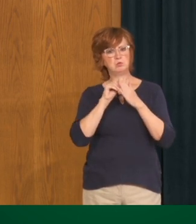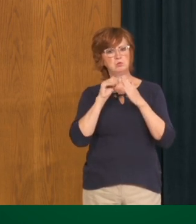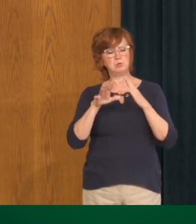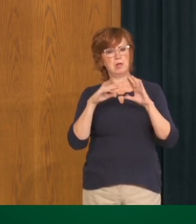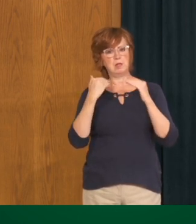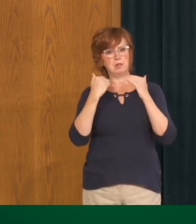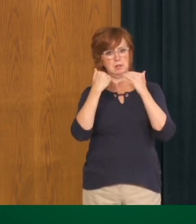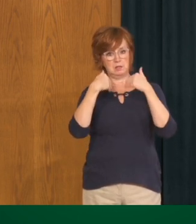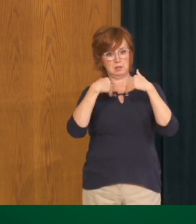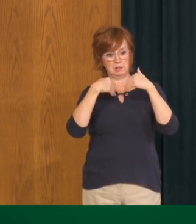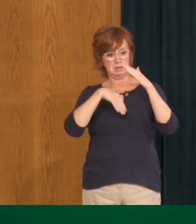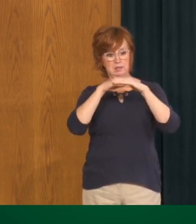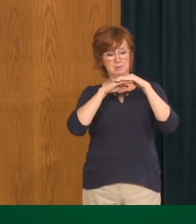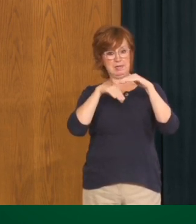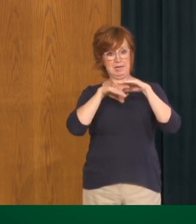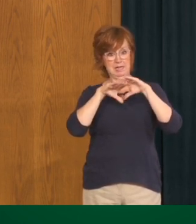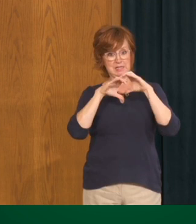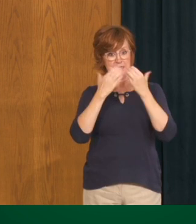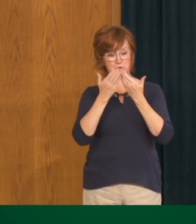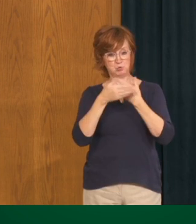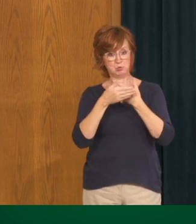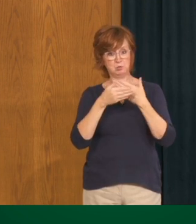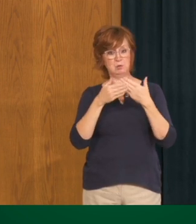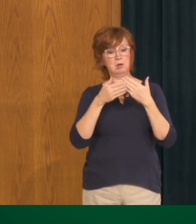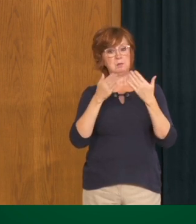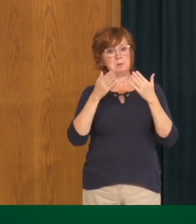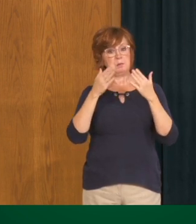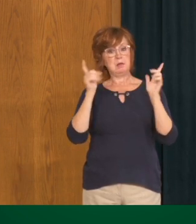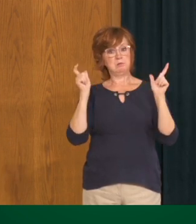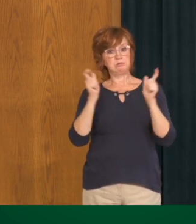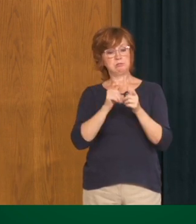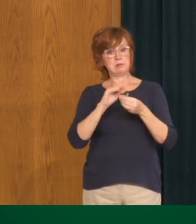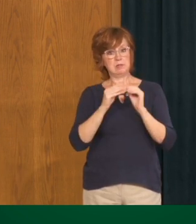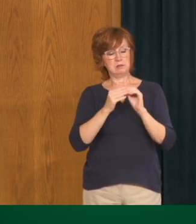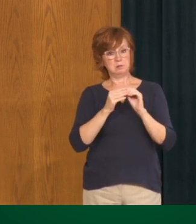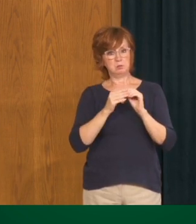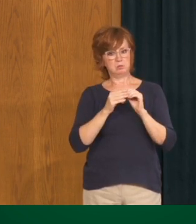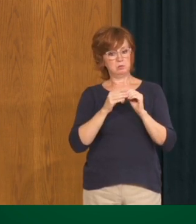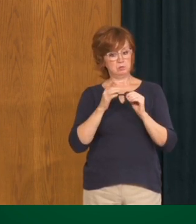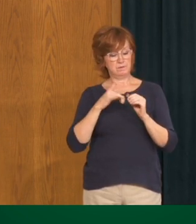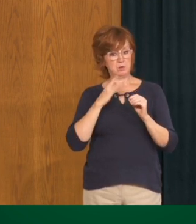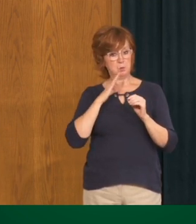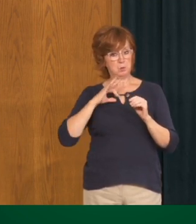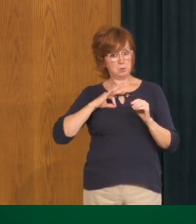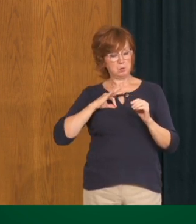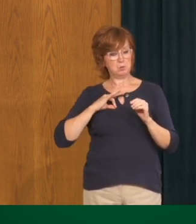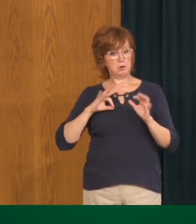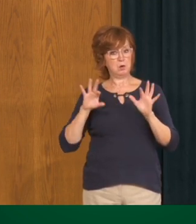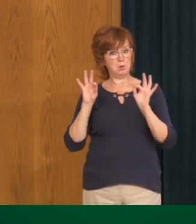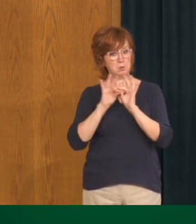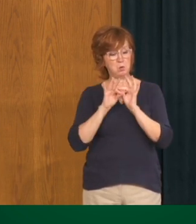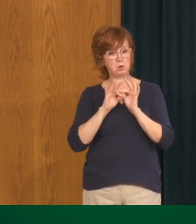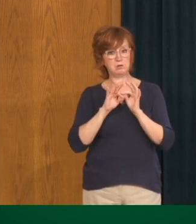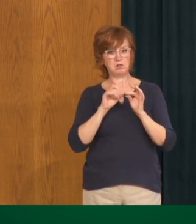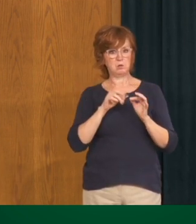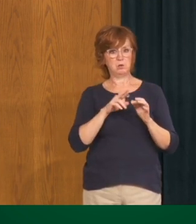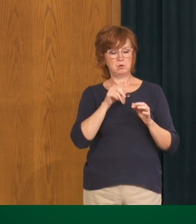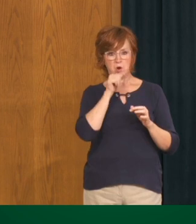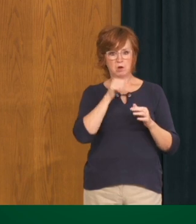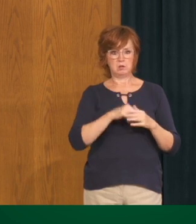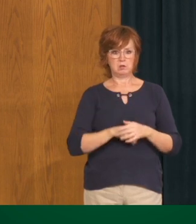for that to happen in terms of budgeting? We saw the healthcare system scale up, so why aren't we doing that in